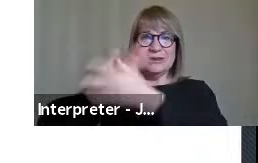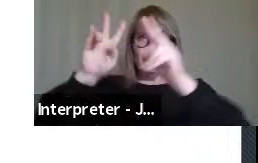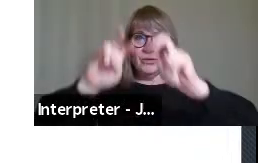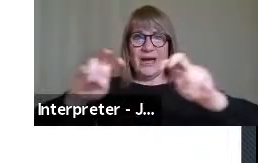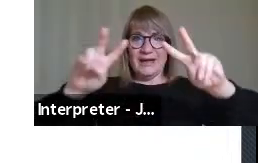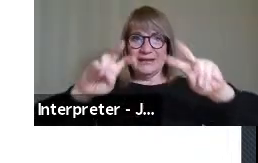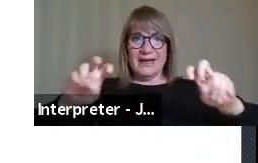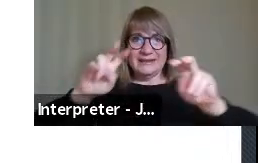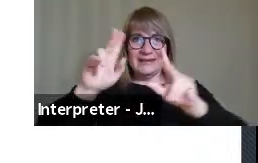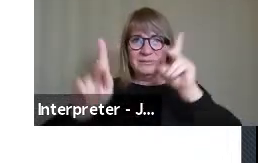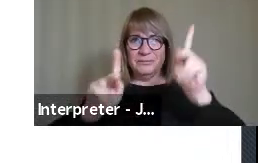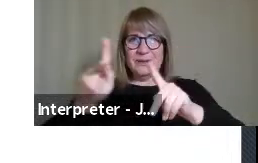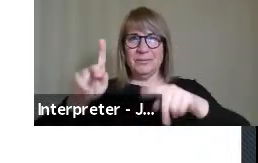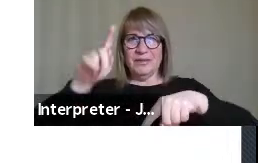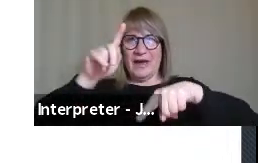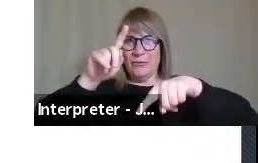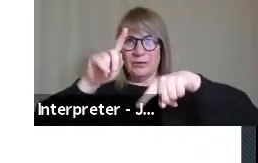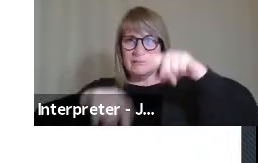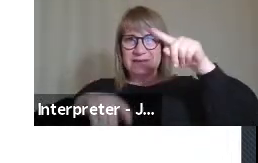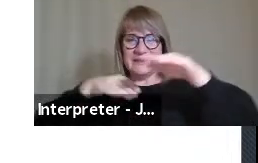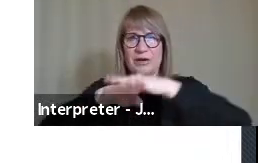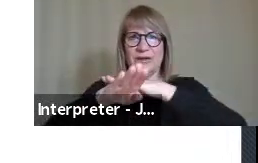different state institutions